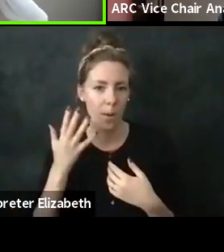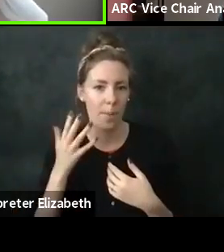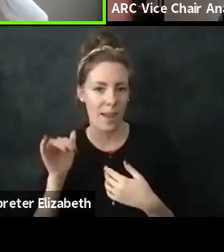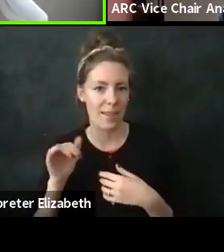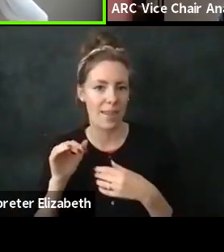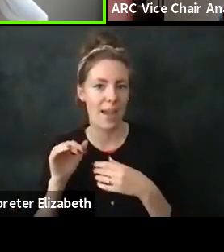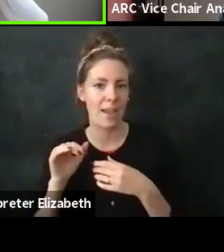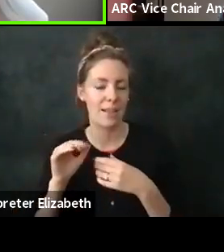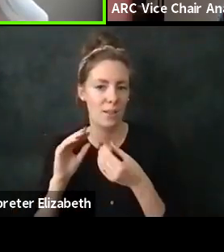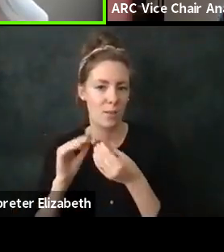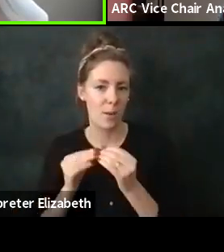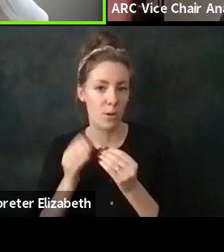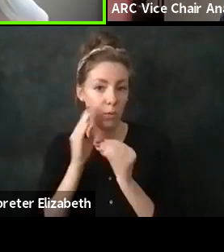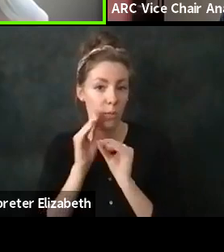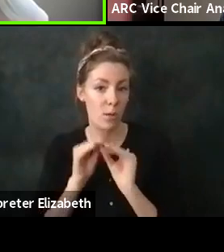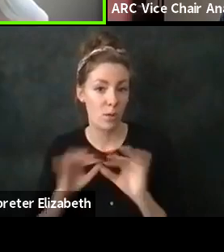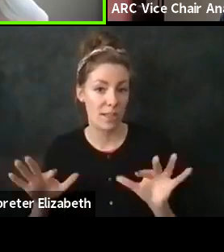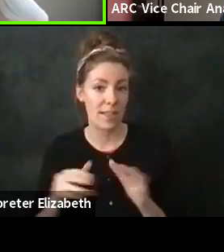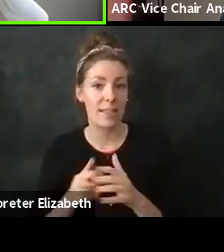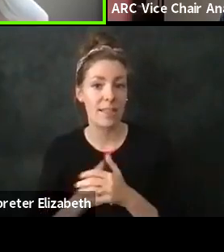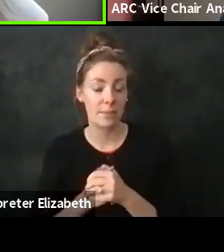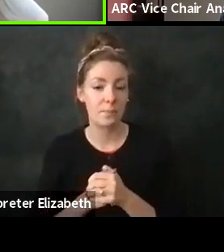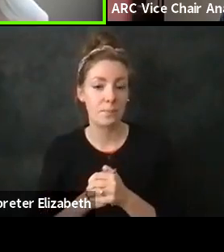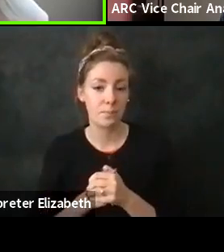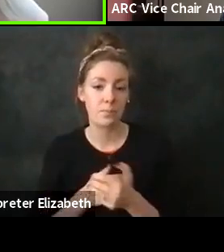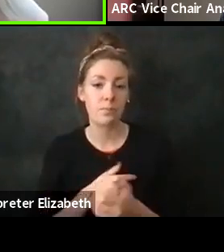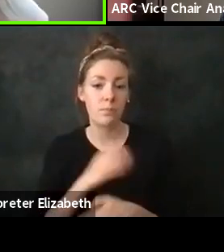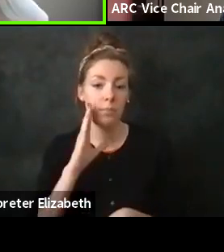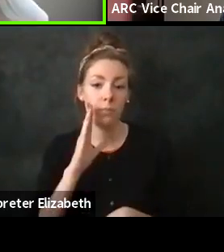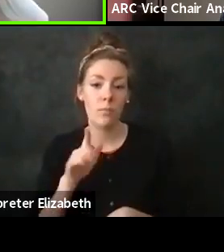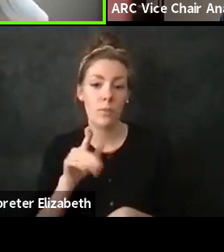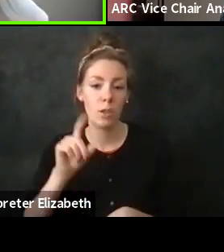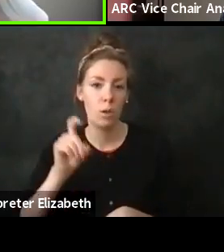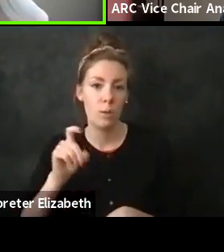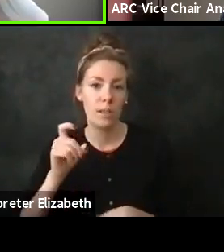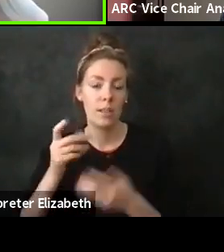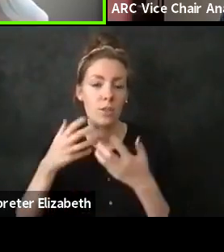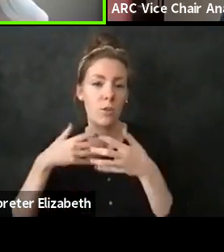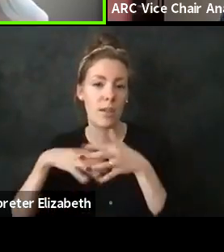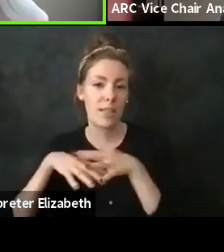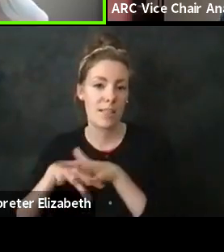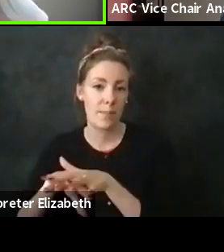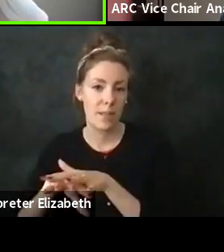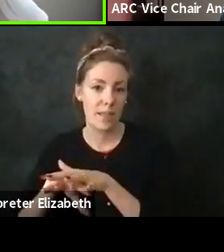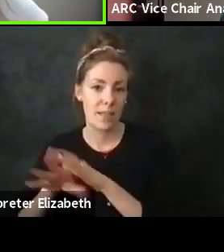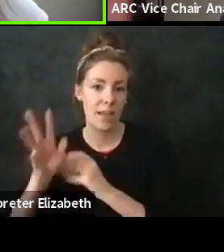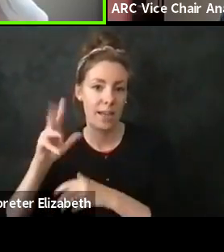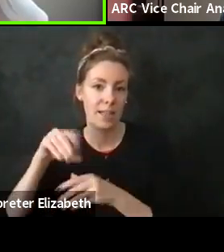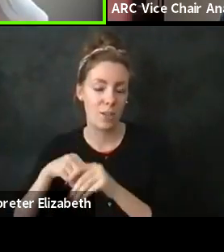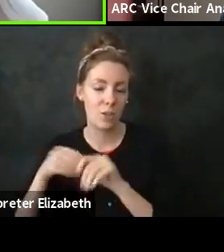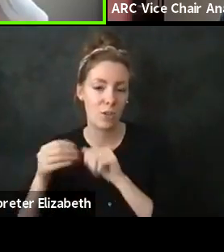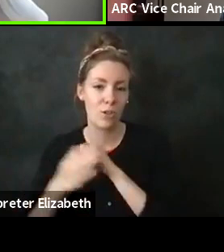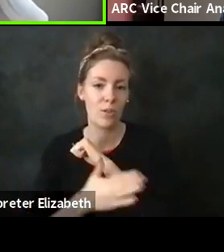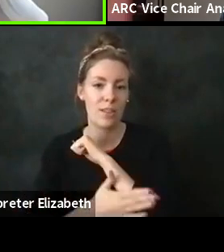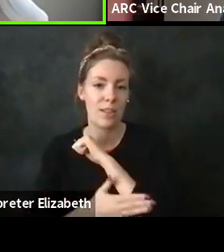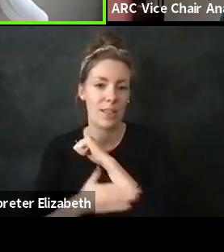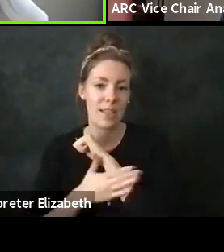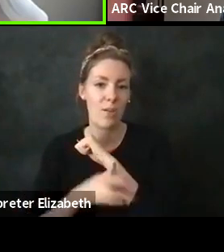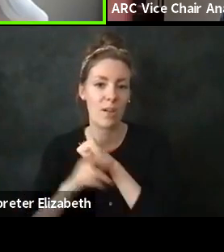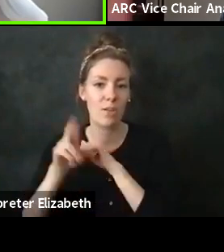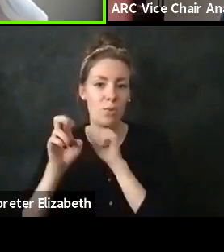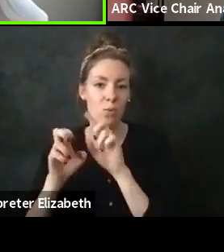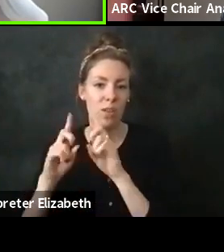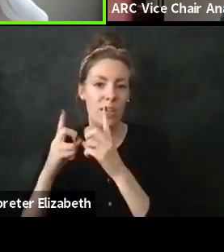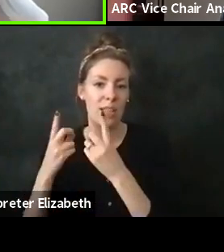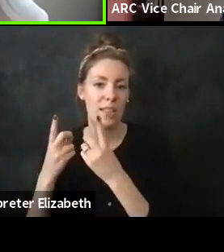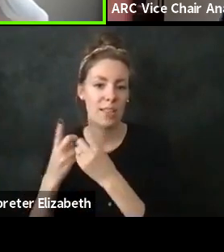will be released. And then we'll need to assimilate that into the county's redistricting